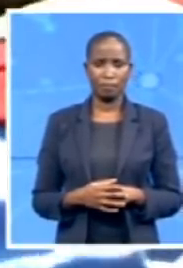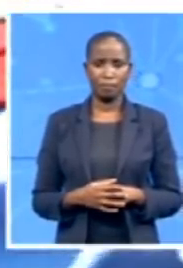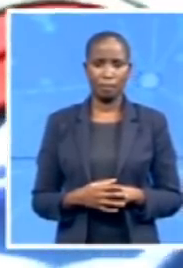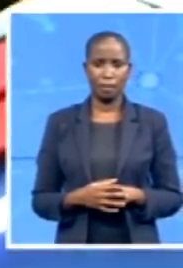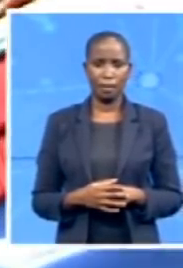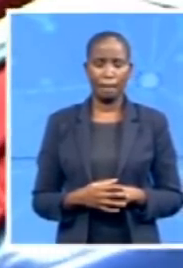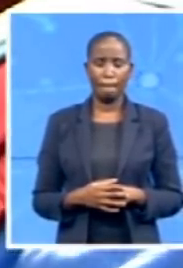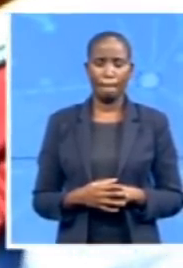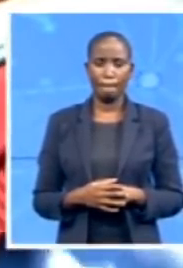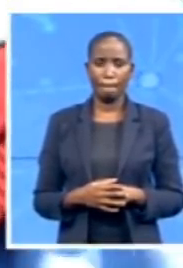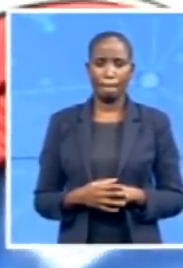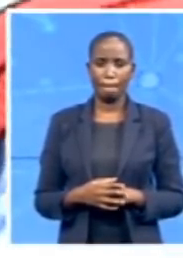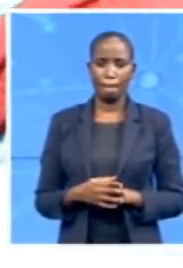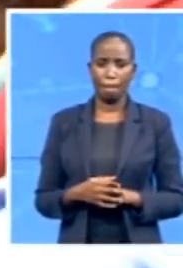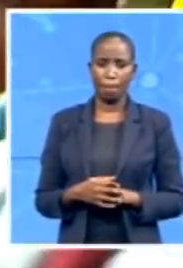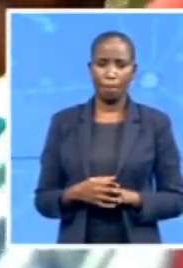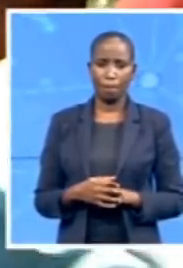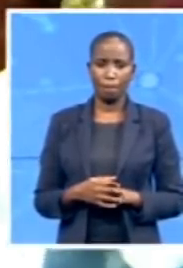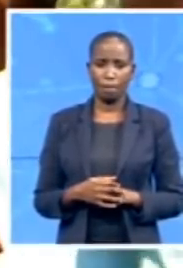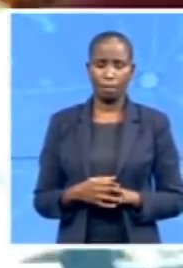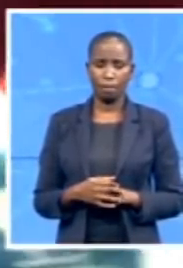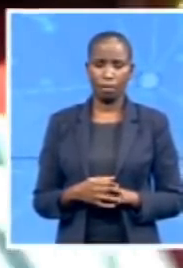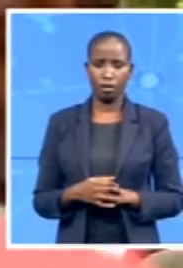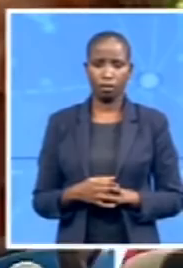Bueno, bua pile. Ay,